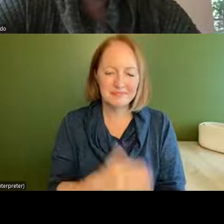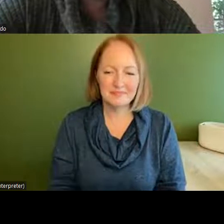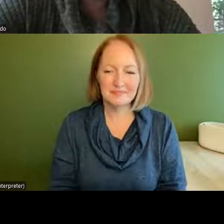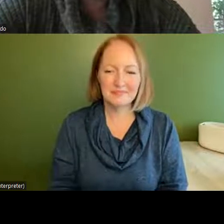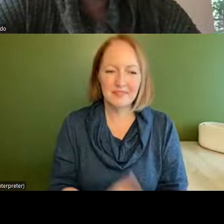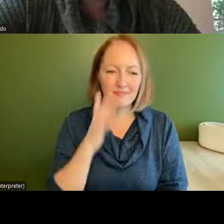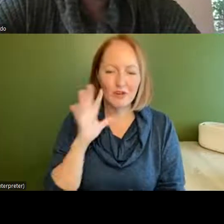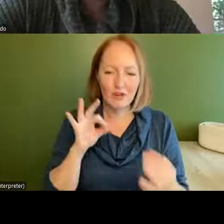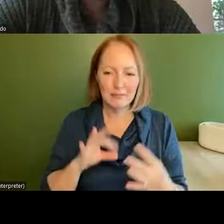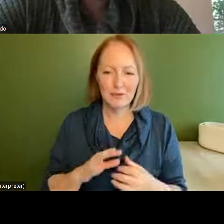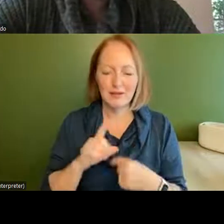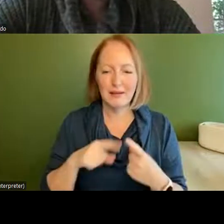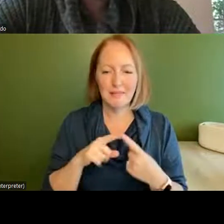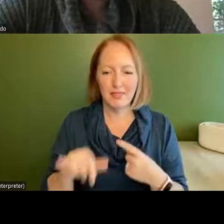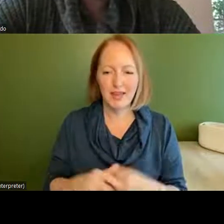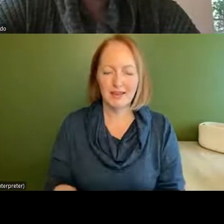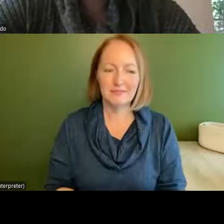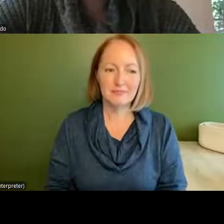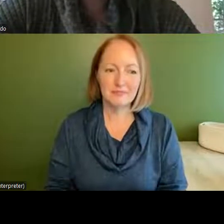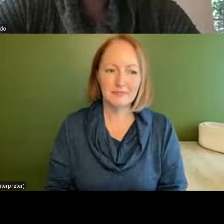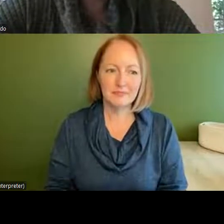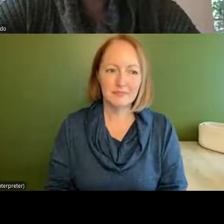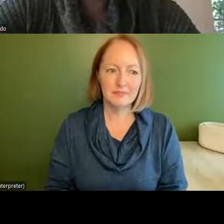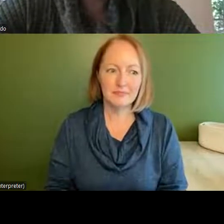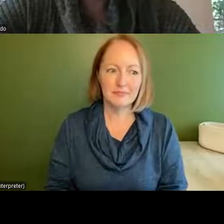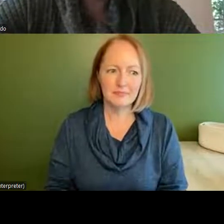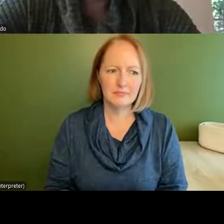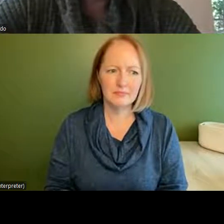your input on that.